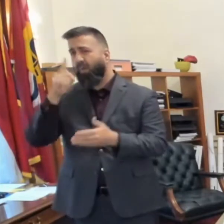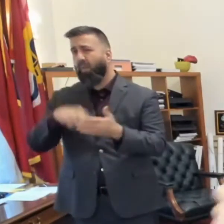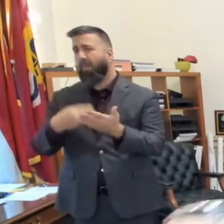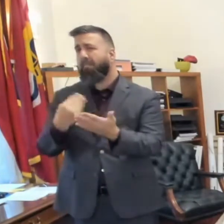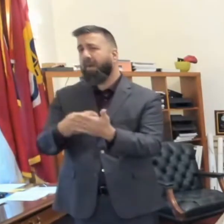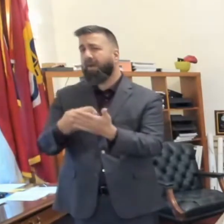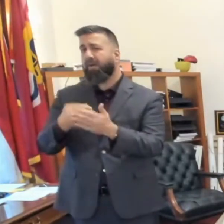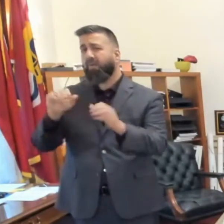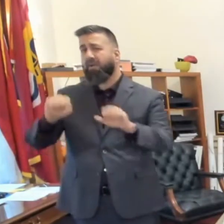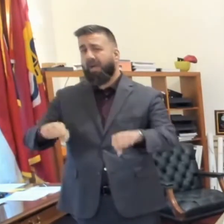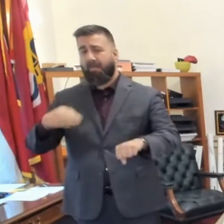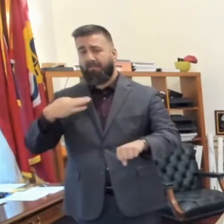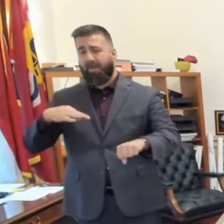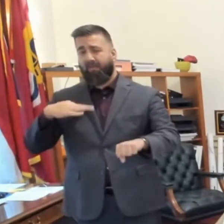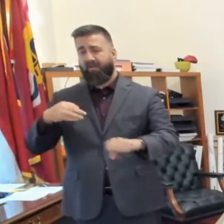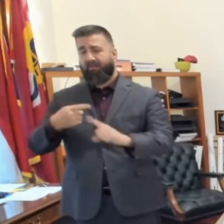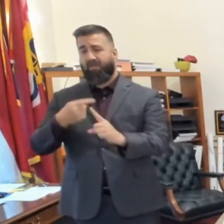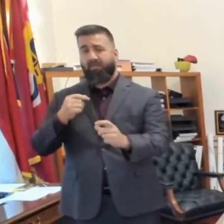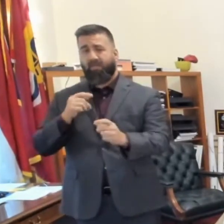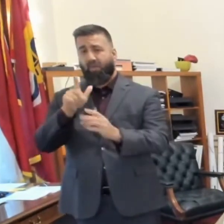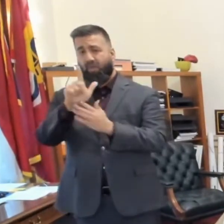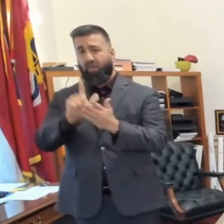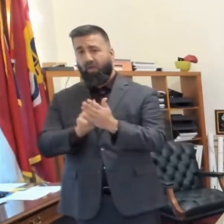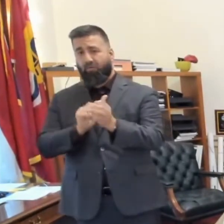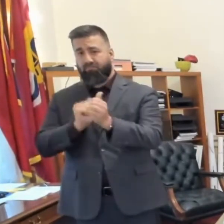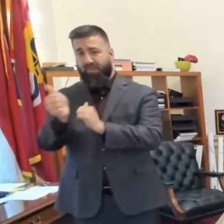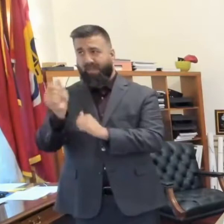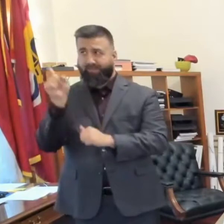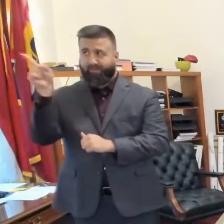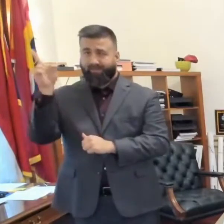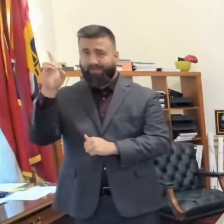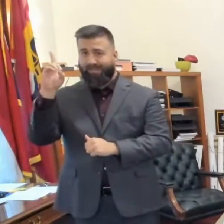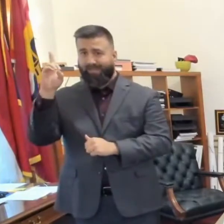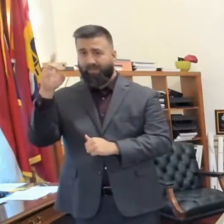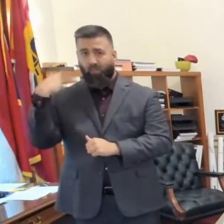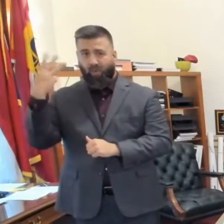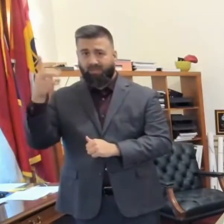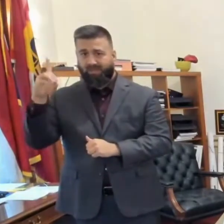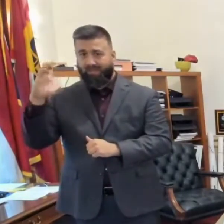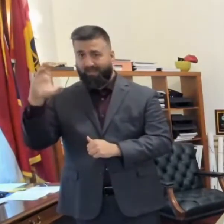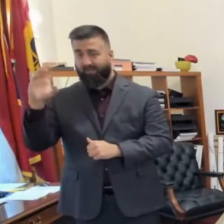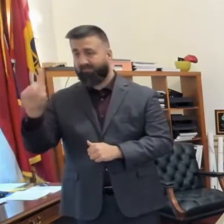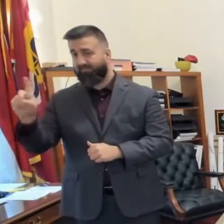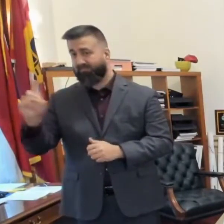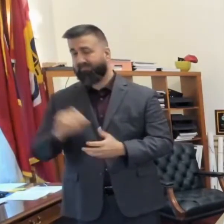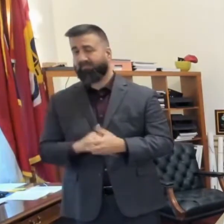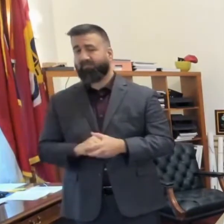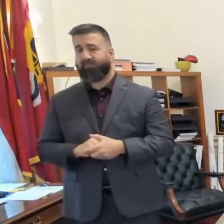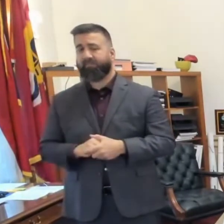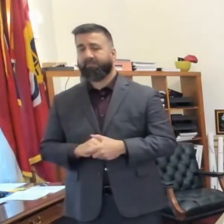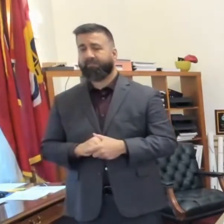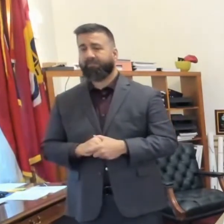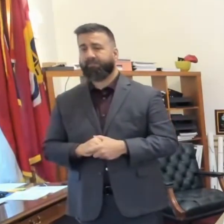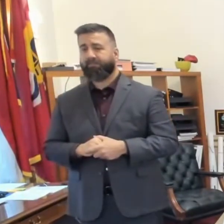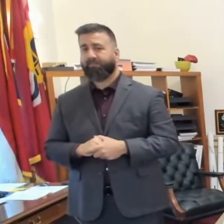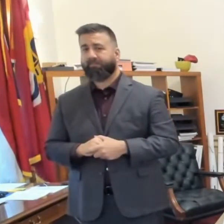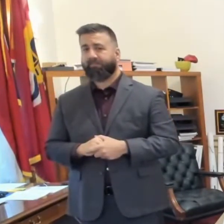new legislation passed in DC? So, yes, we